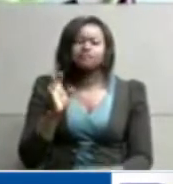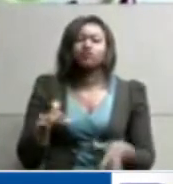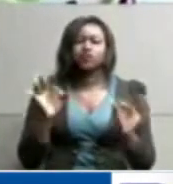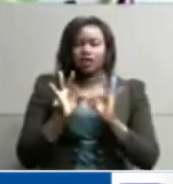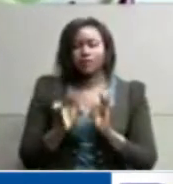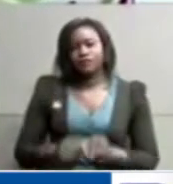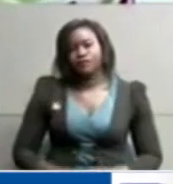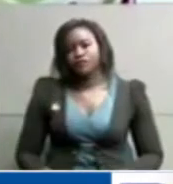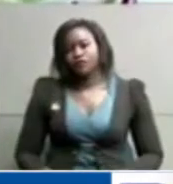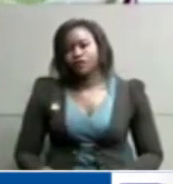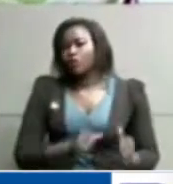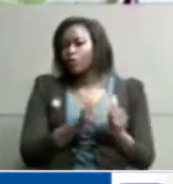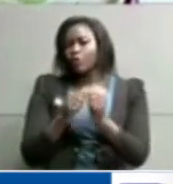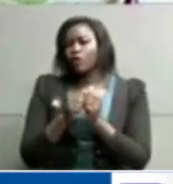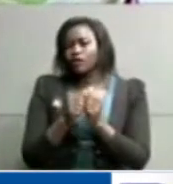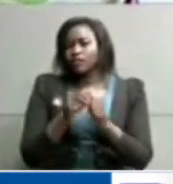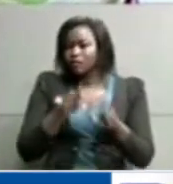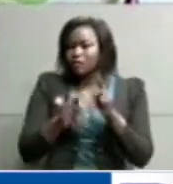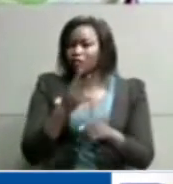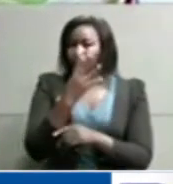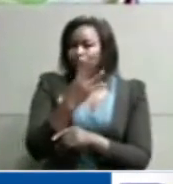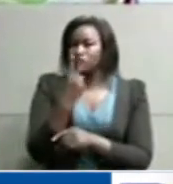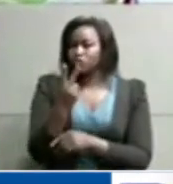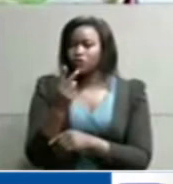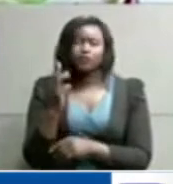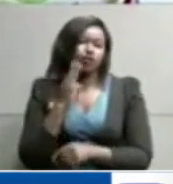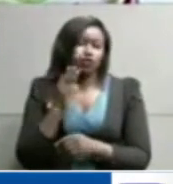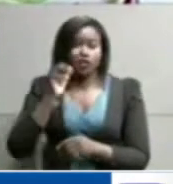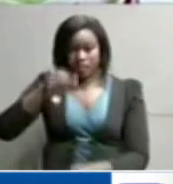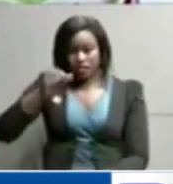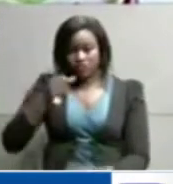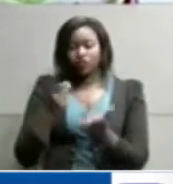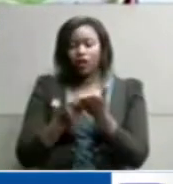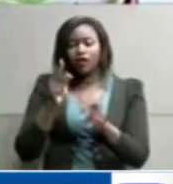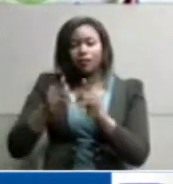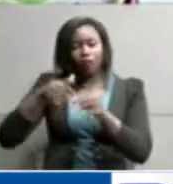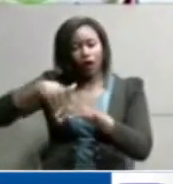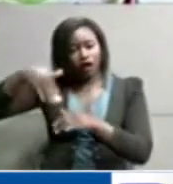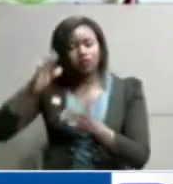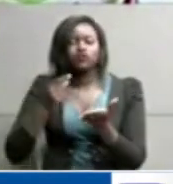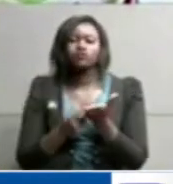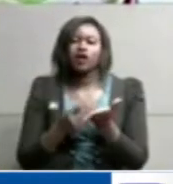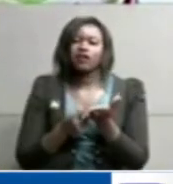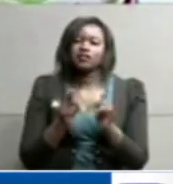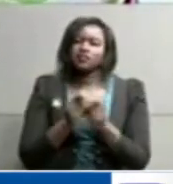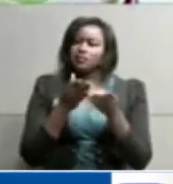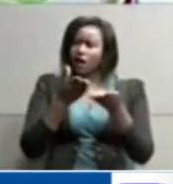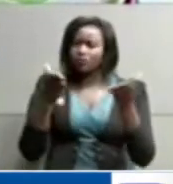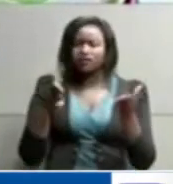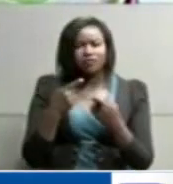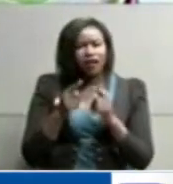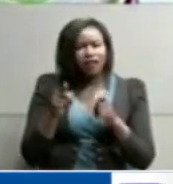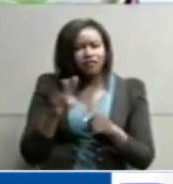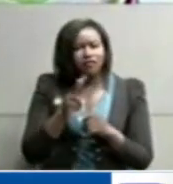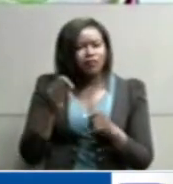with the 42 million people who are here. Yes, there are Ugandans who are outside, but like when we were fighting the